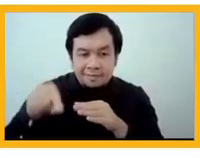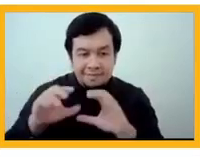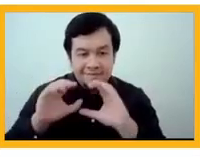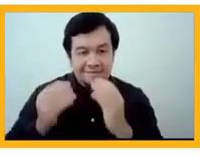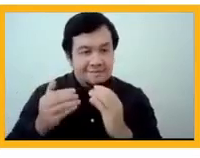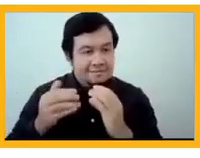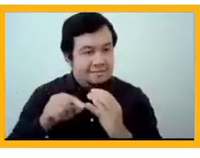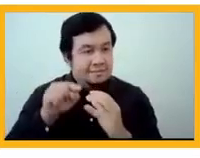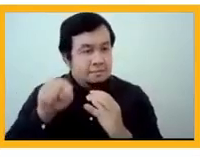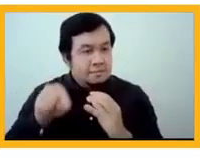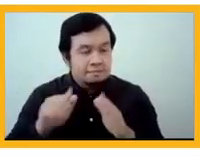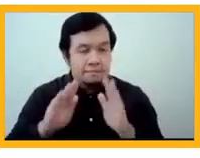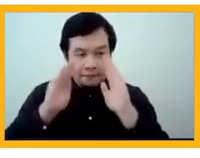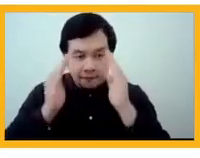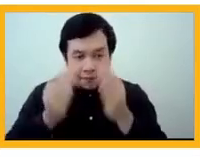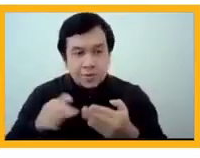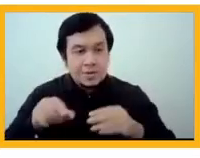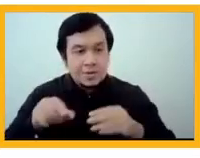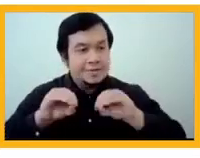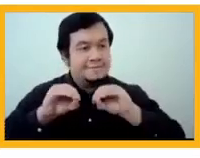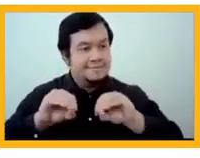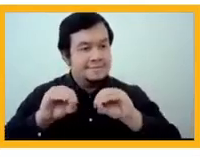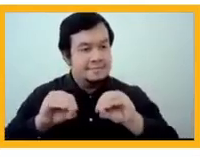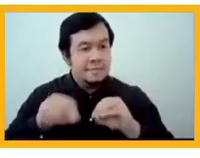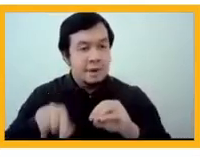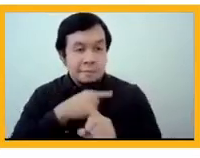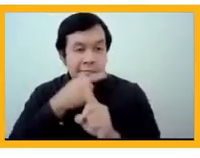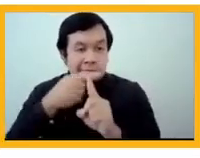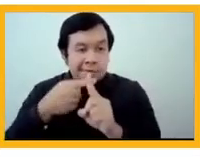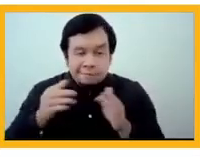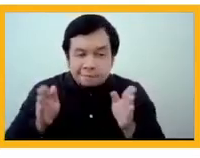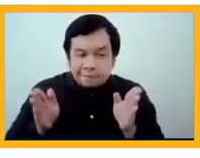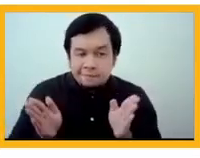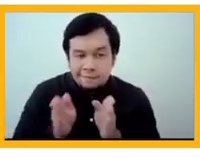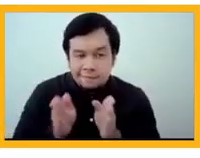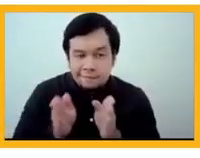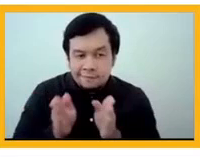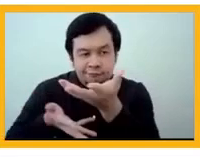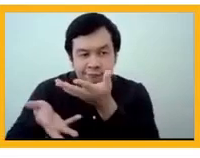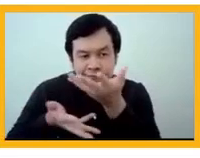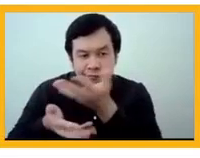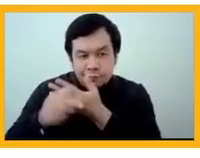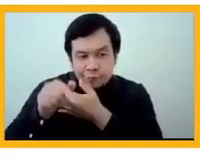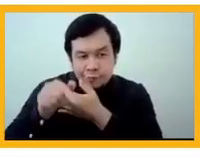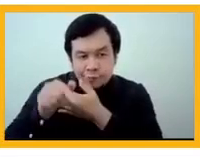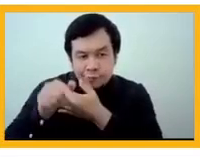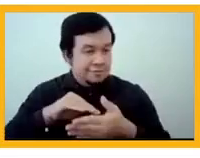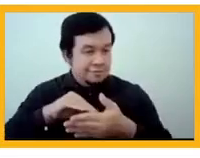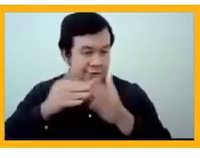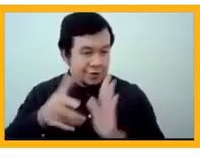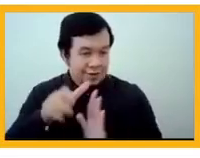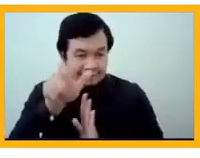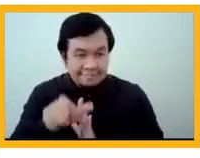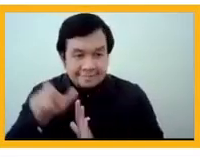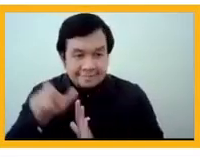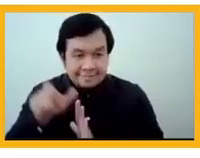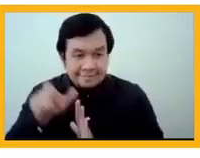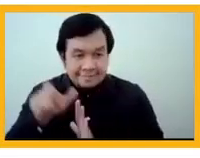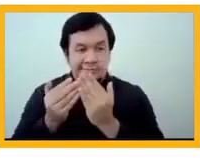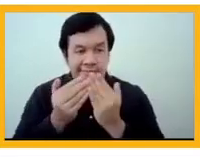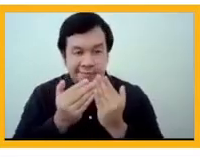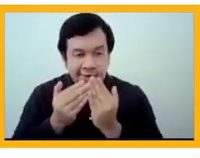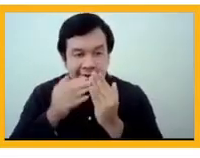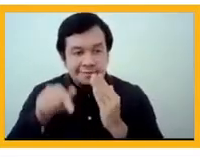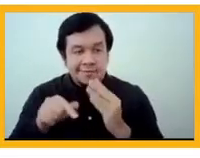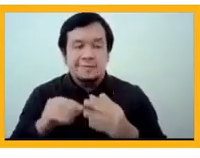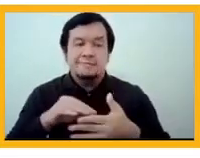greater engagement with gamification and speeding kind of responses to students, shortening the feedback loop for students, right? So often when